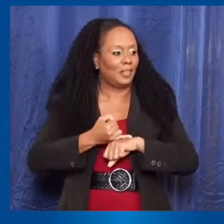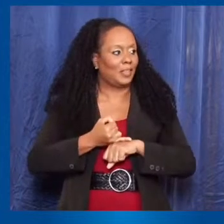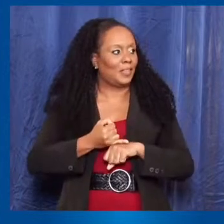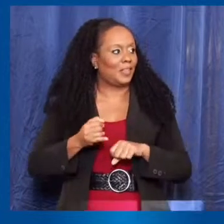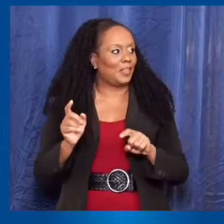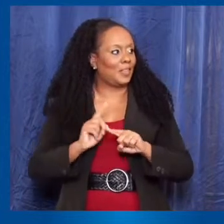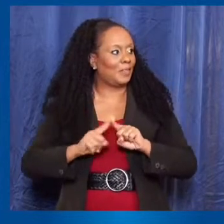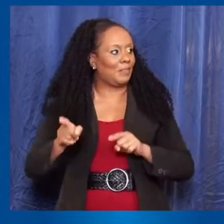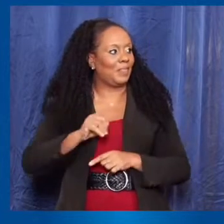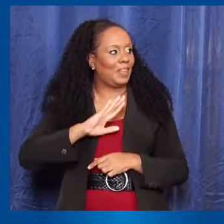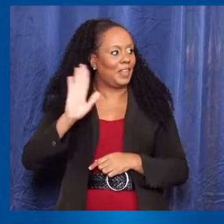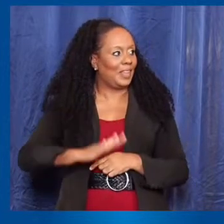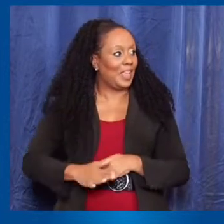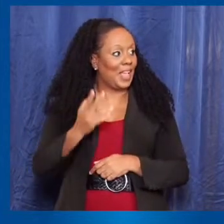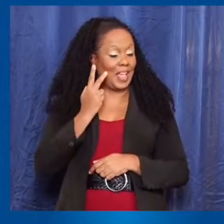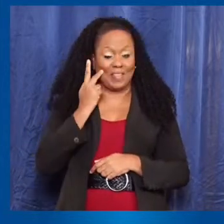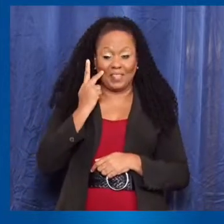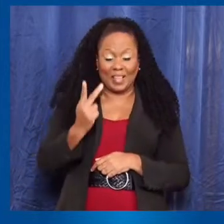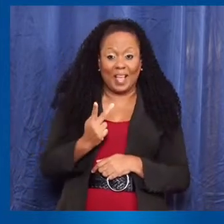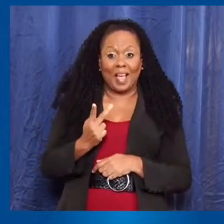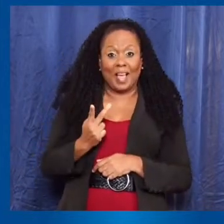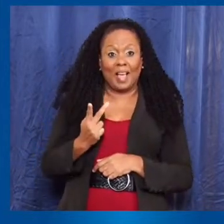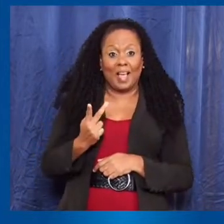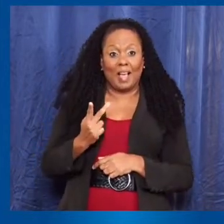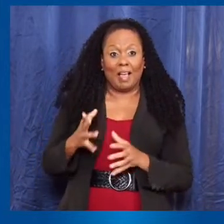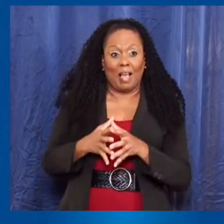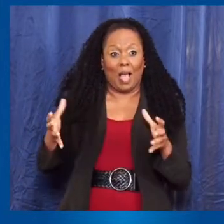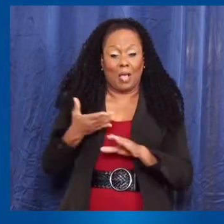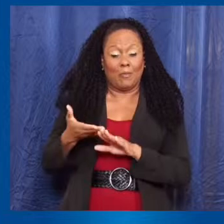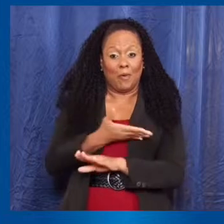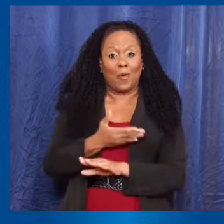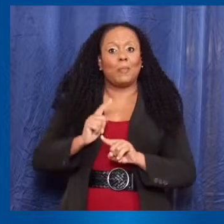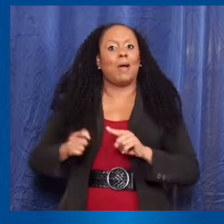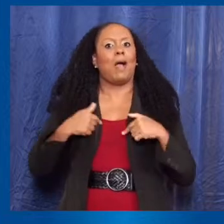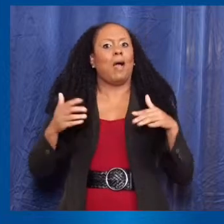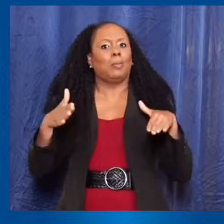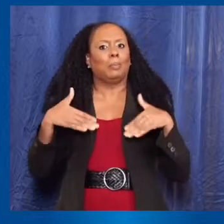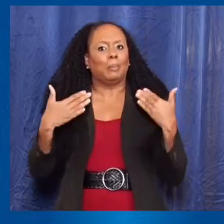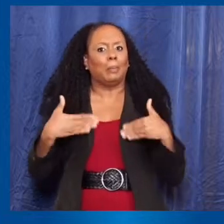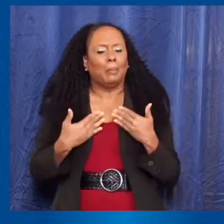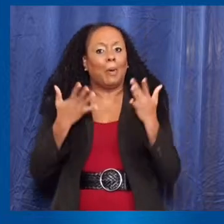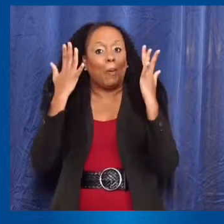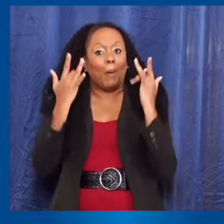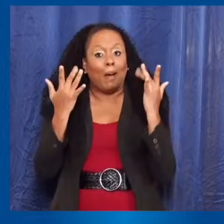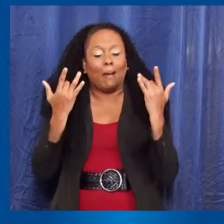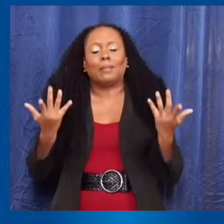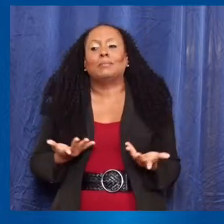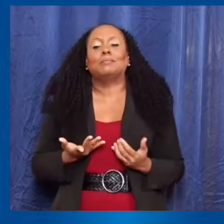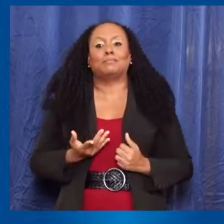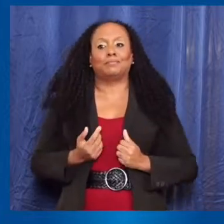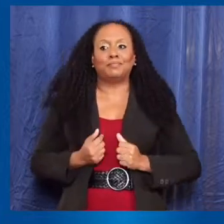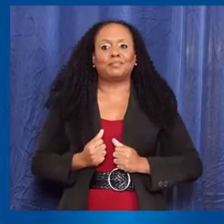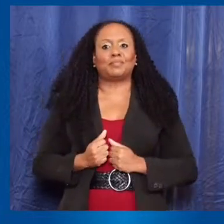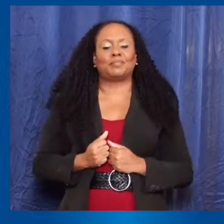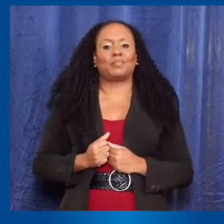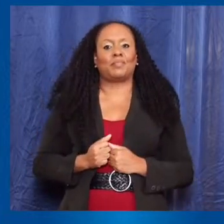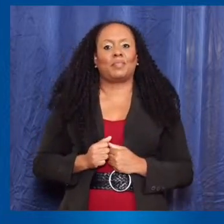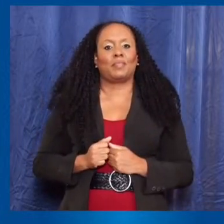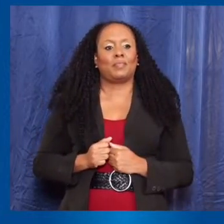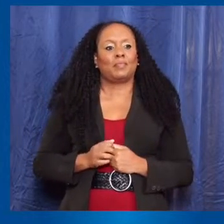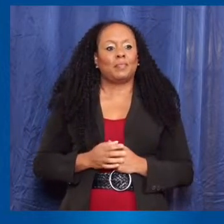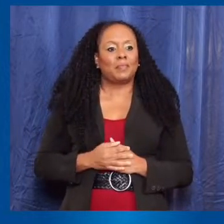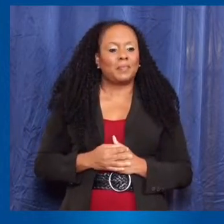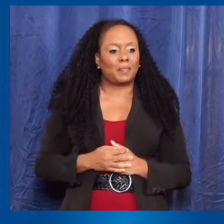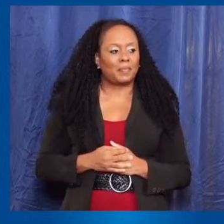French minister before. And of course, I'm delighted because I know your inspiring